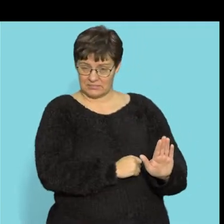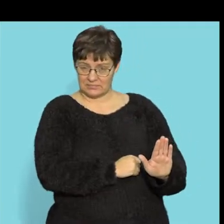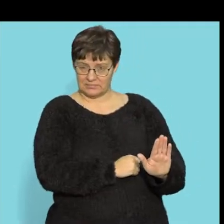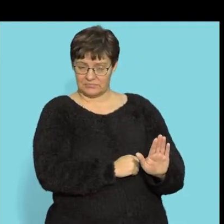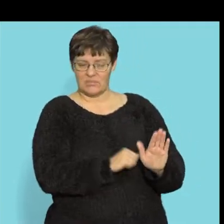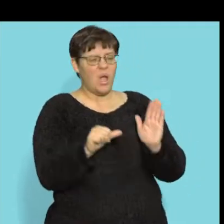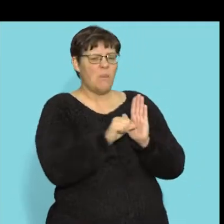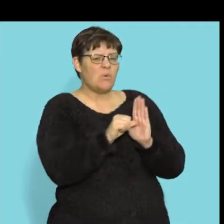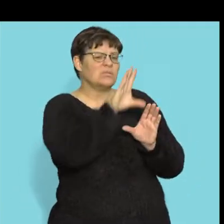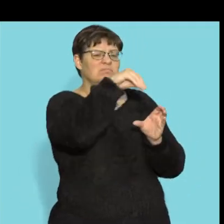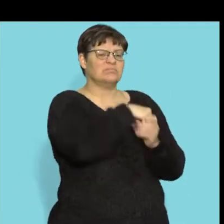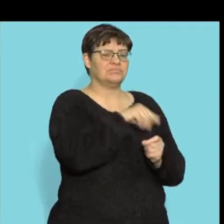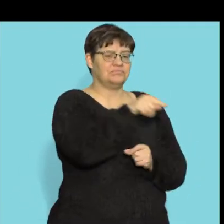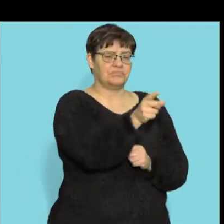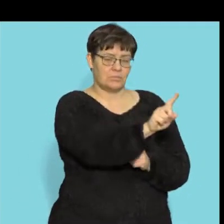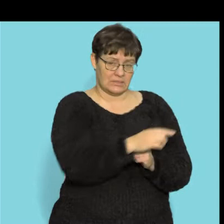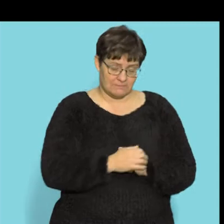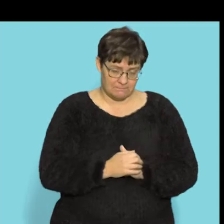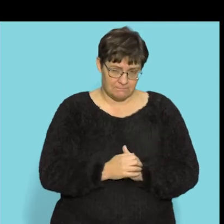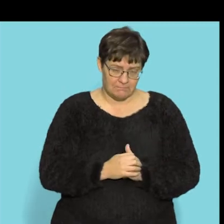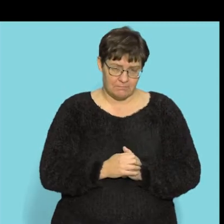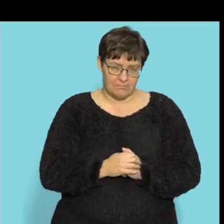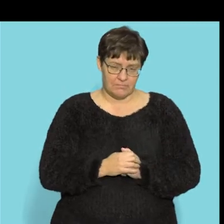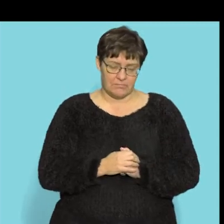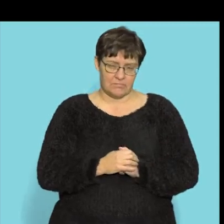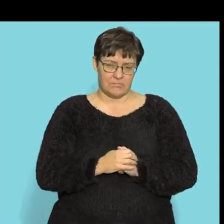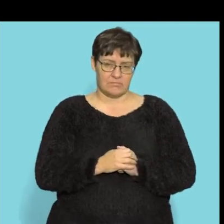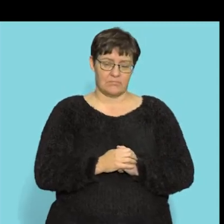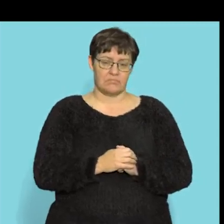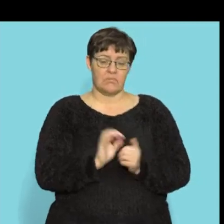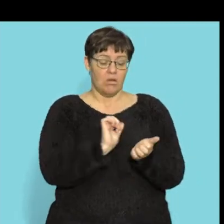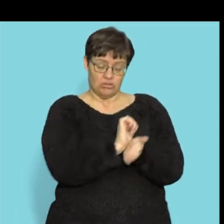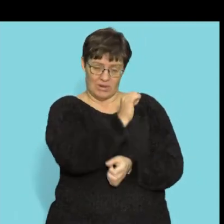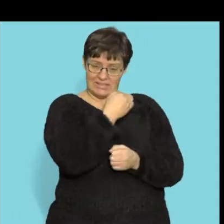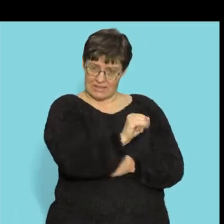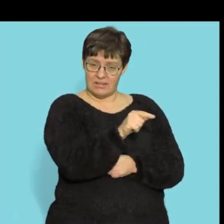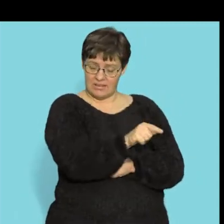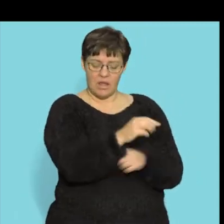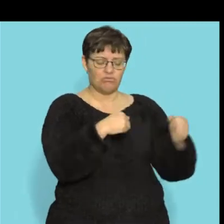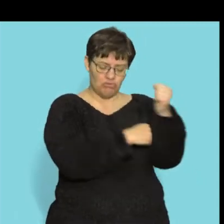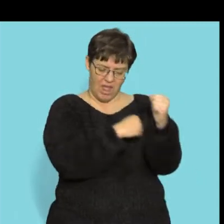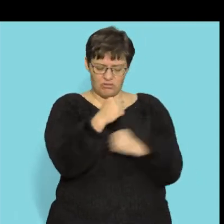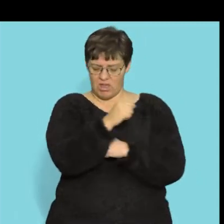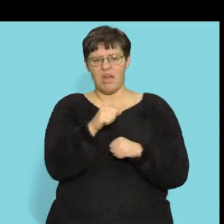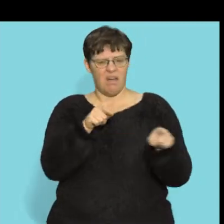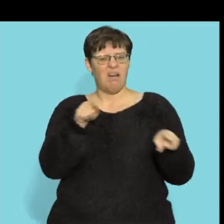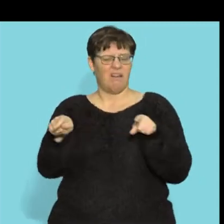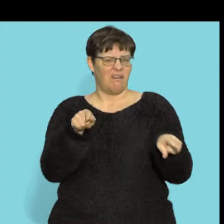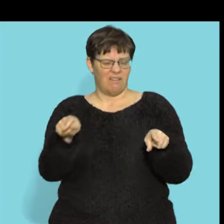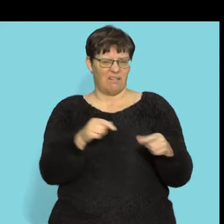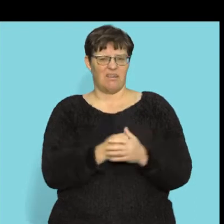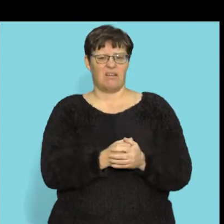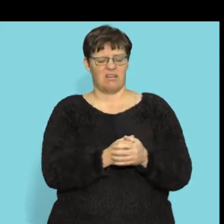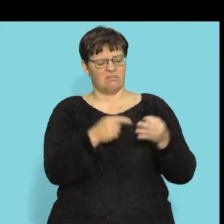to actually understand. So in this solid, we still have the same structure in terms of the atomic model. Protons and neutrons,